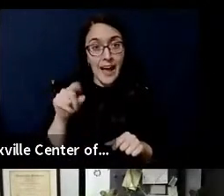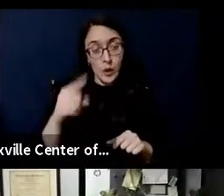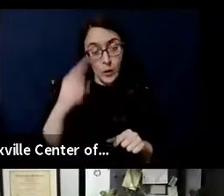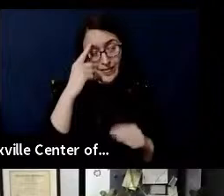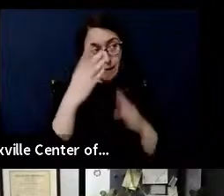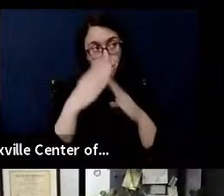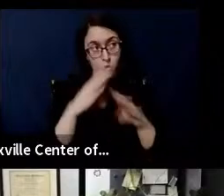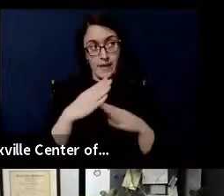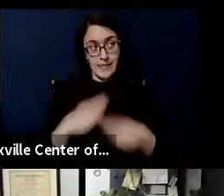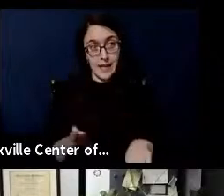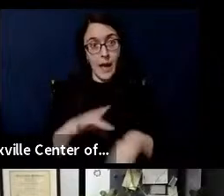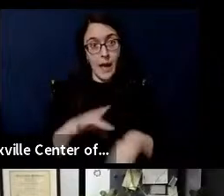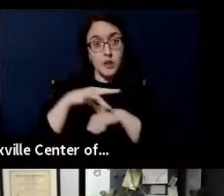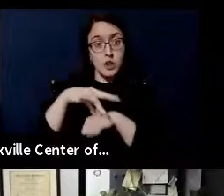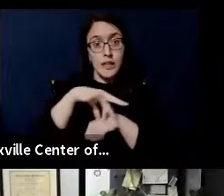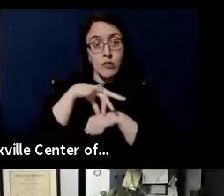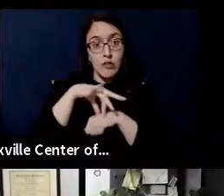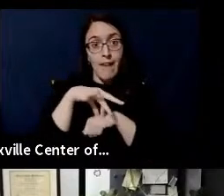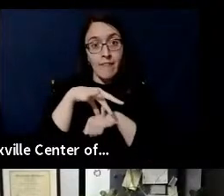that, climate-wise?